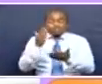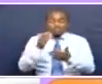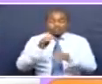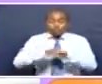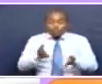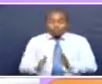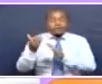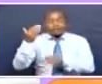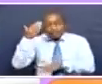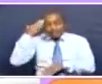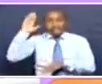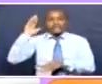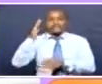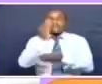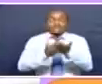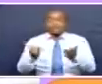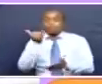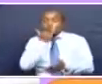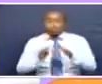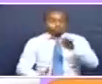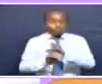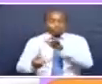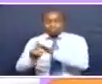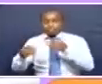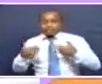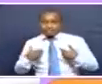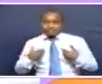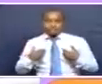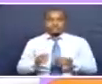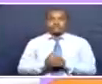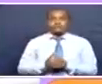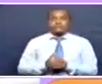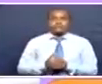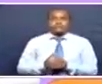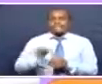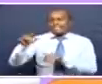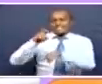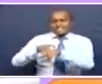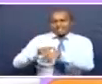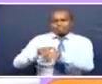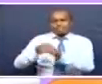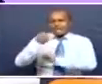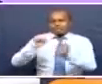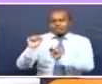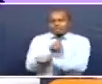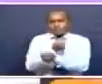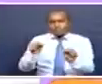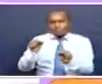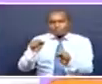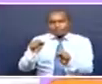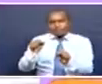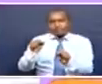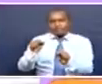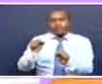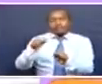some wrongs were committed, or rather irregularities during the hiring. They could do anything about it that time because of the election period, because of course they want to protect